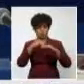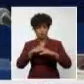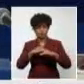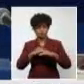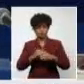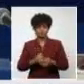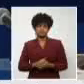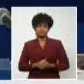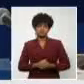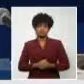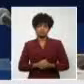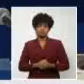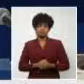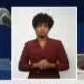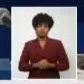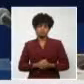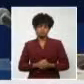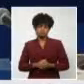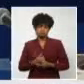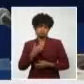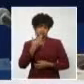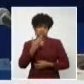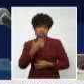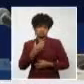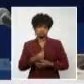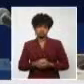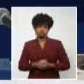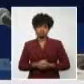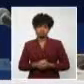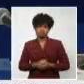is satisfactory from the clinical point of view.